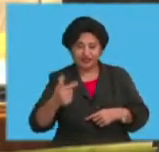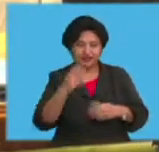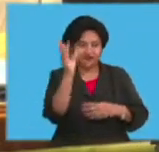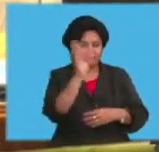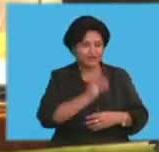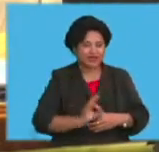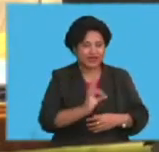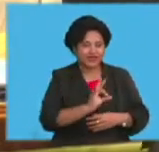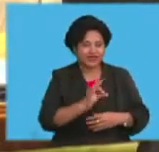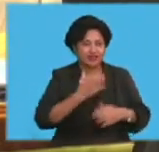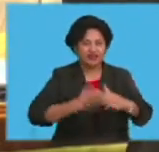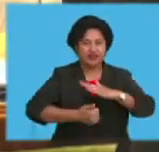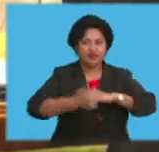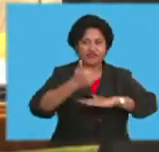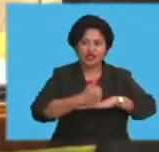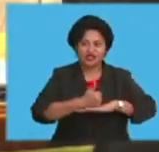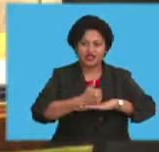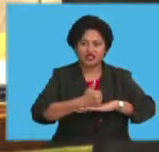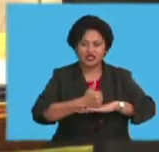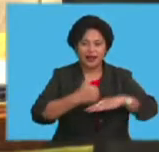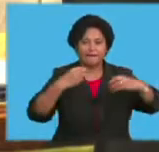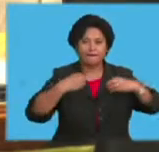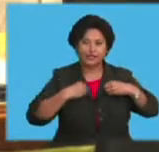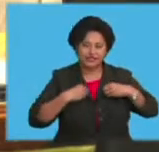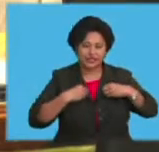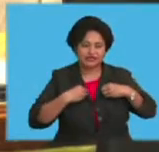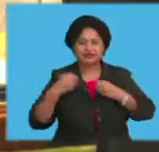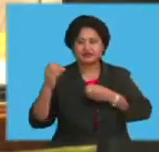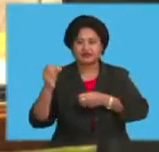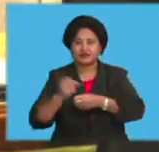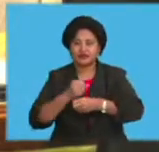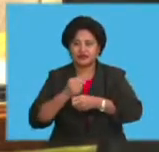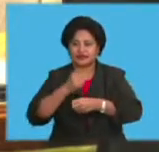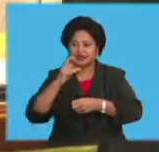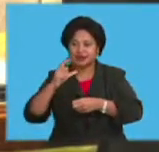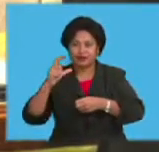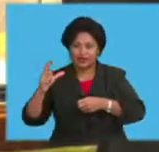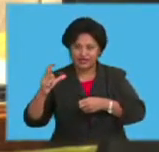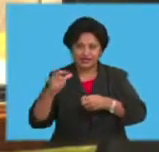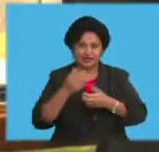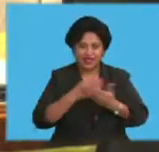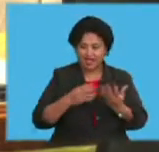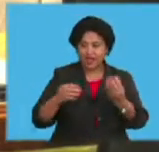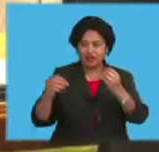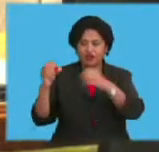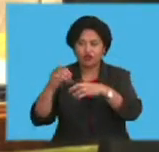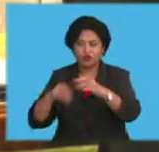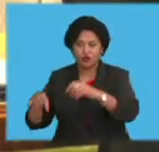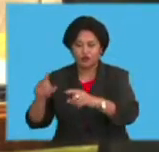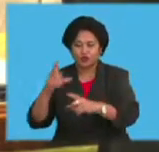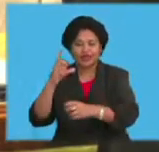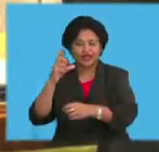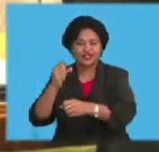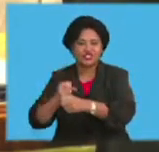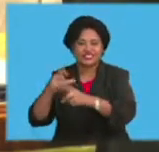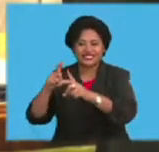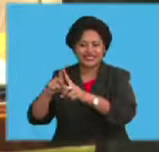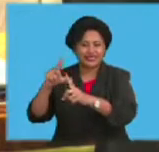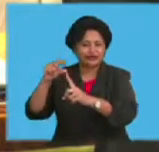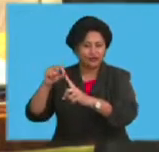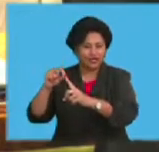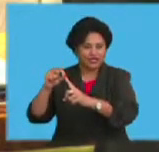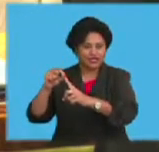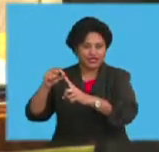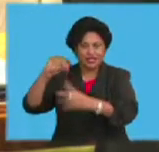in Fiji. And their contribution to the GDP, Madam Speaker, is conservatively estimated to be about